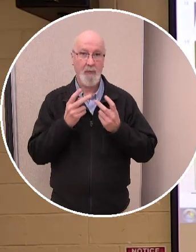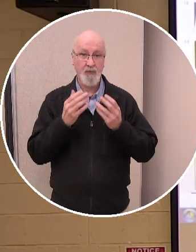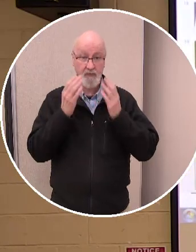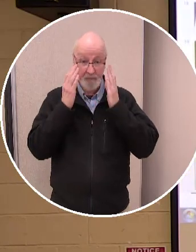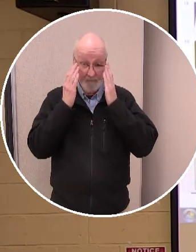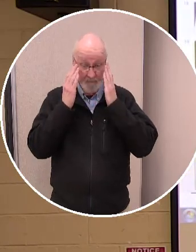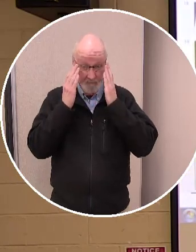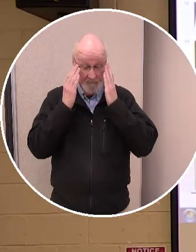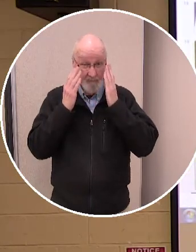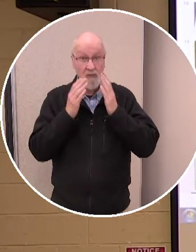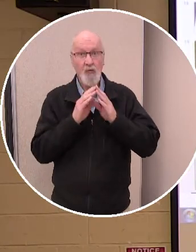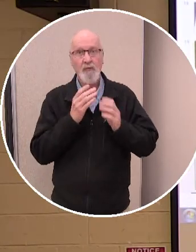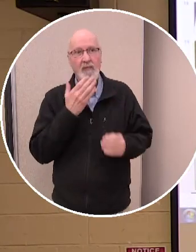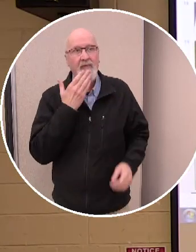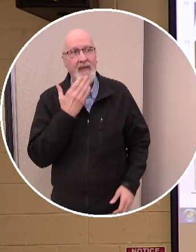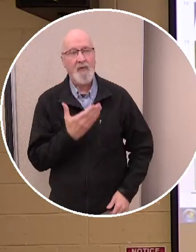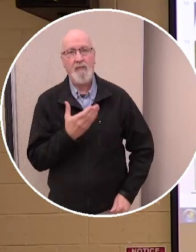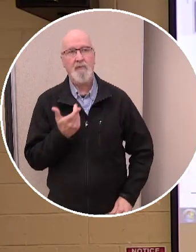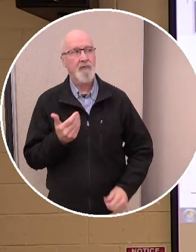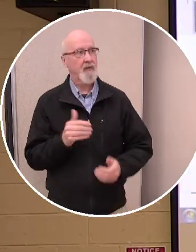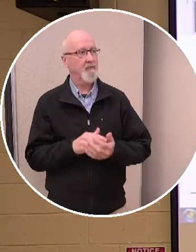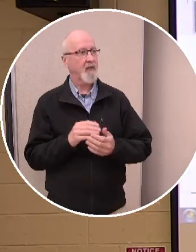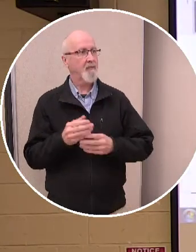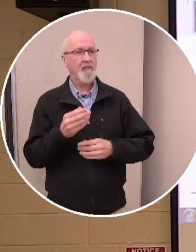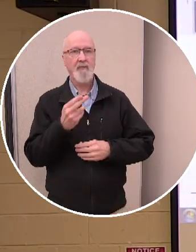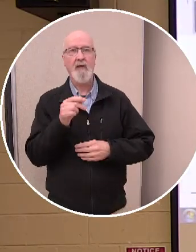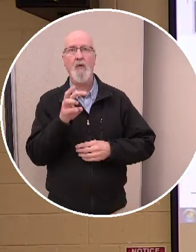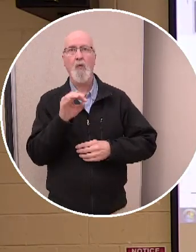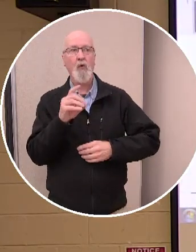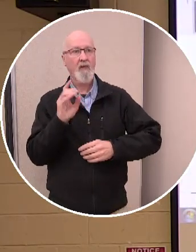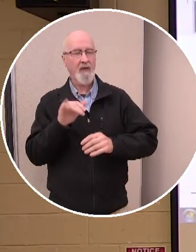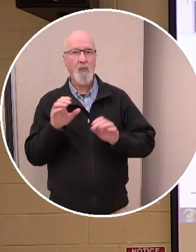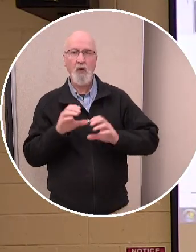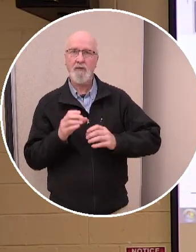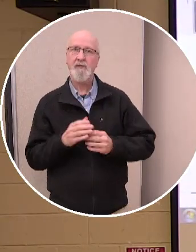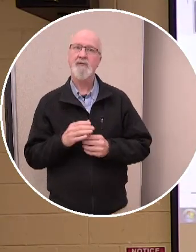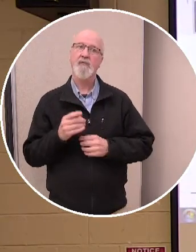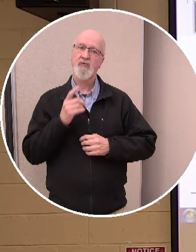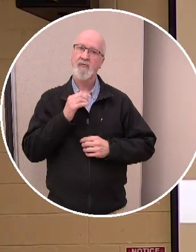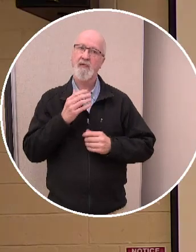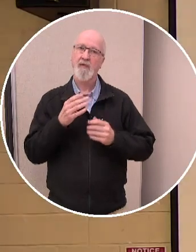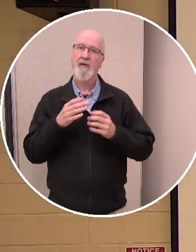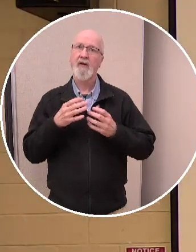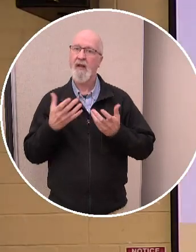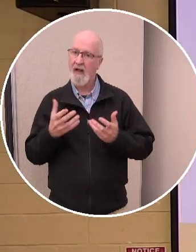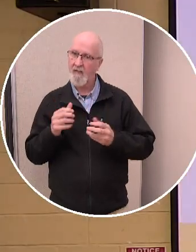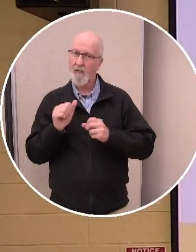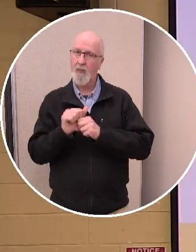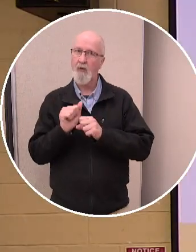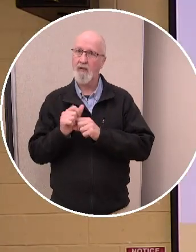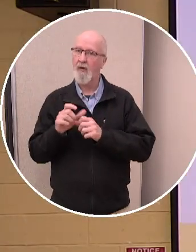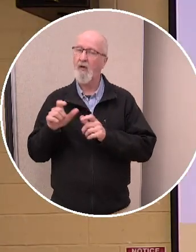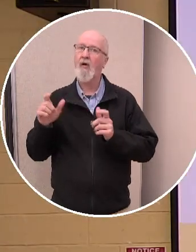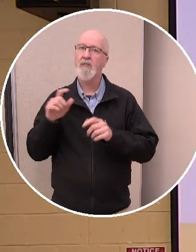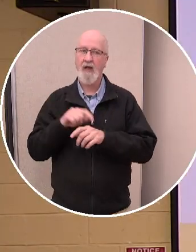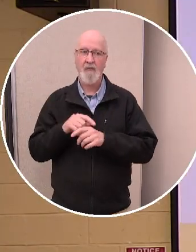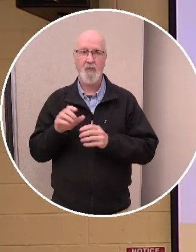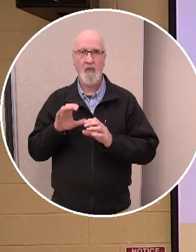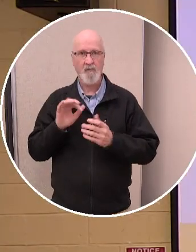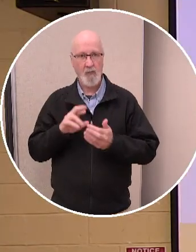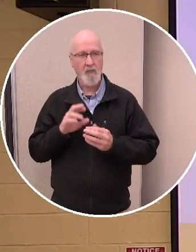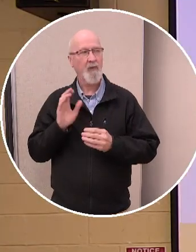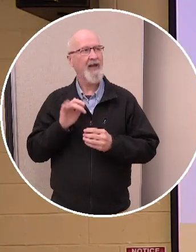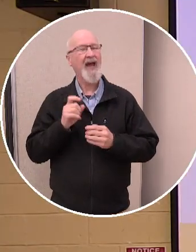and thank you again, as Hayward had alluded to, the work that our staff does. This is a very time-consuming process, so that's why we have to